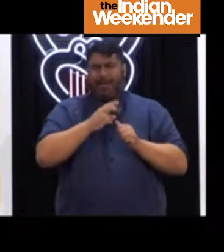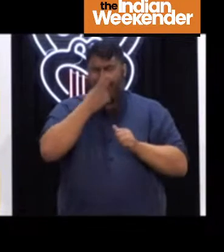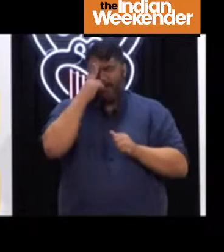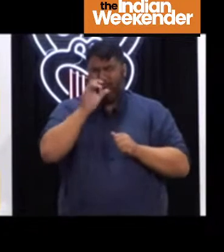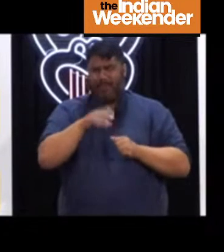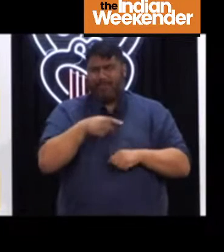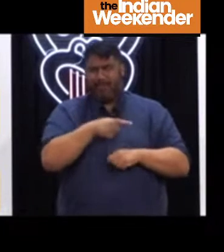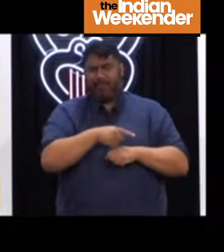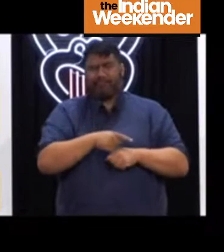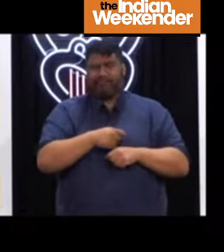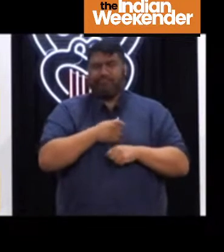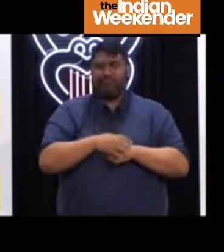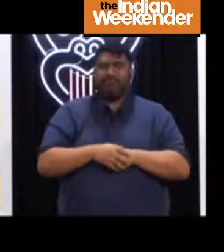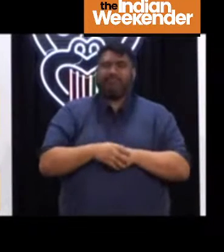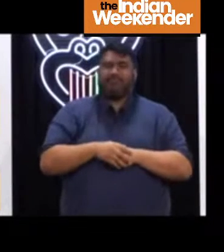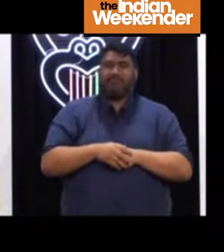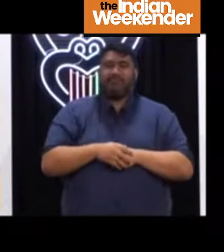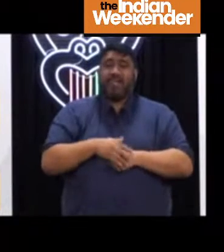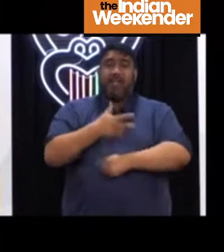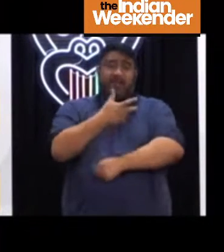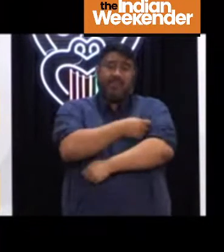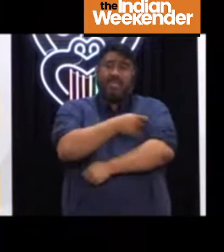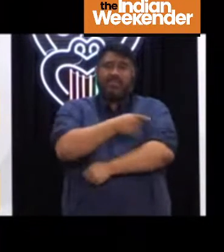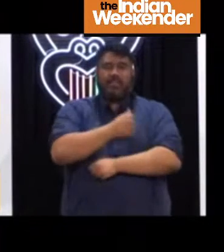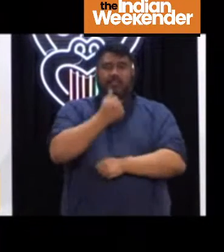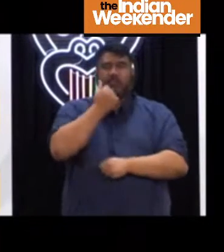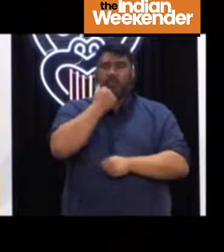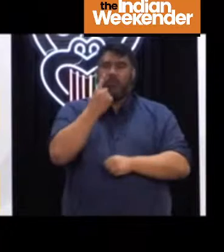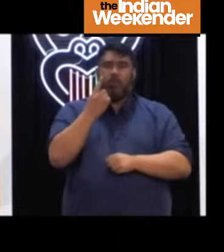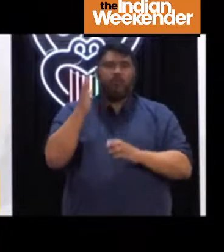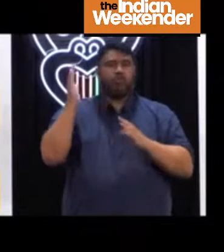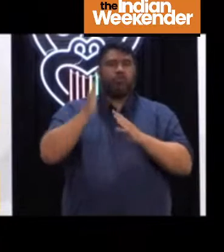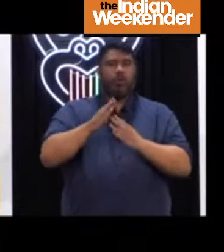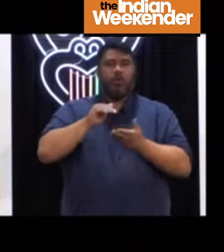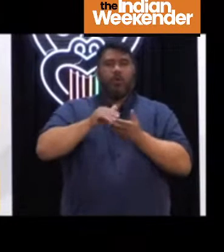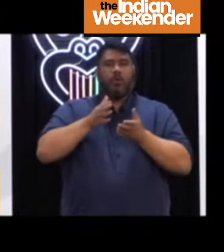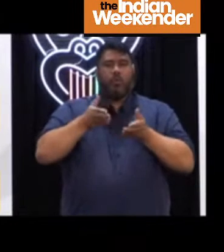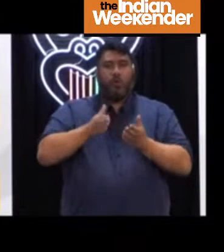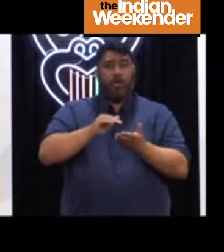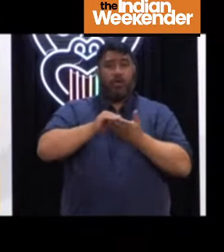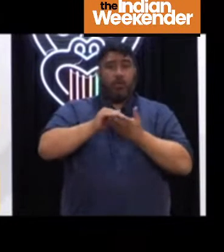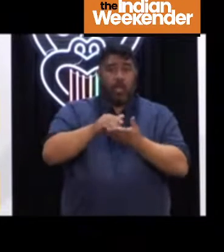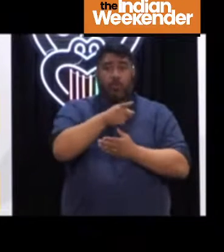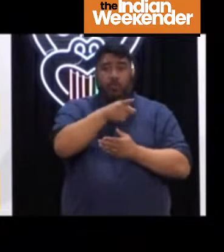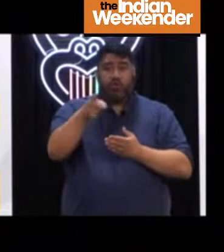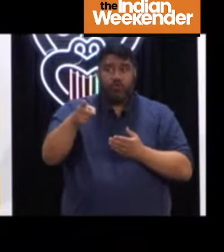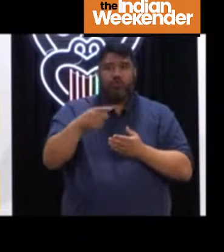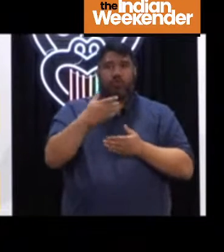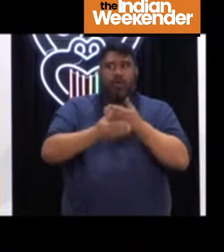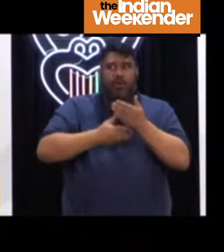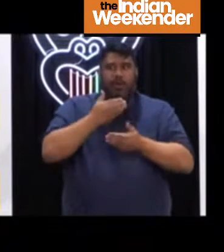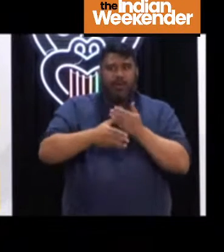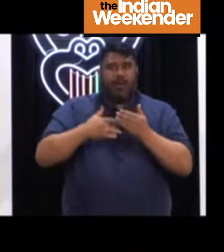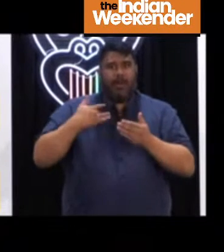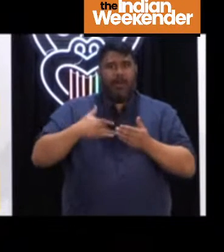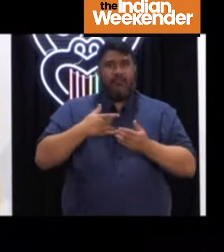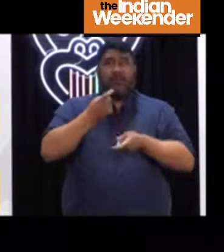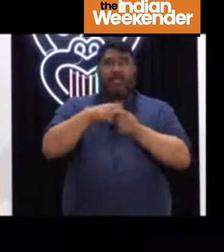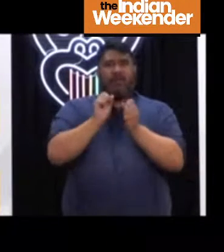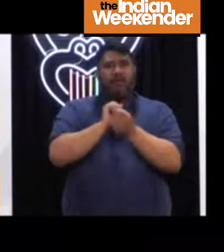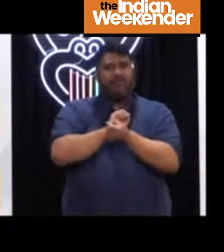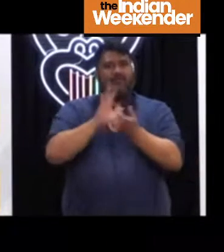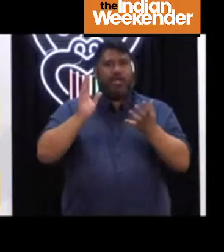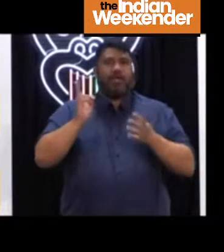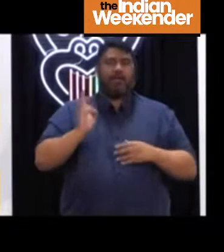The vaccine is the best tool we have in our toolbox and our ticket to greater freedoms. The more people who are vaccinated,